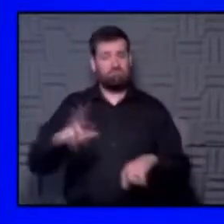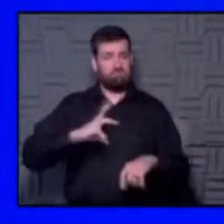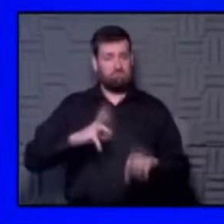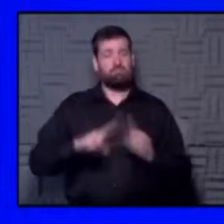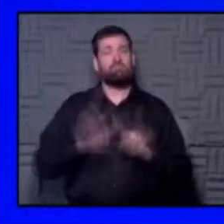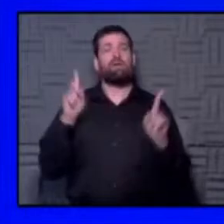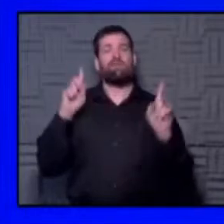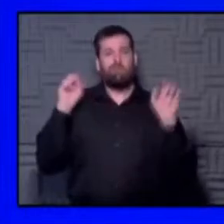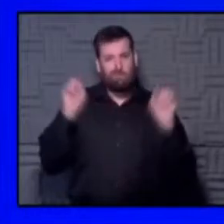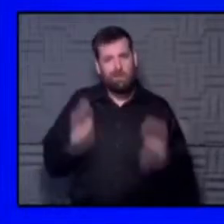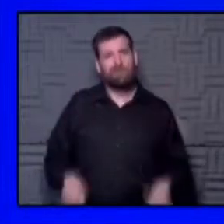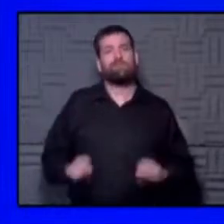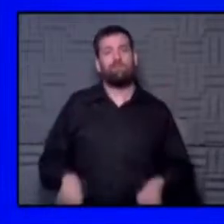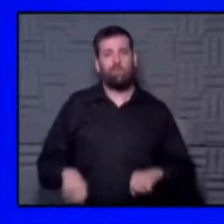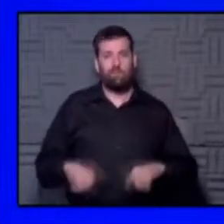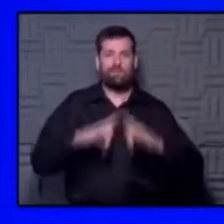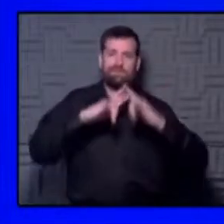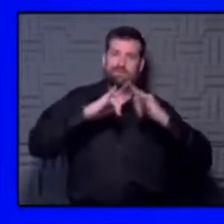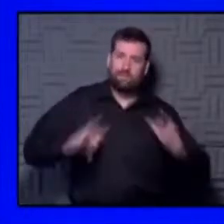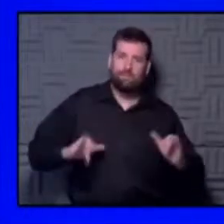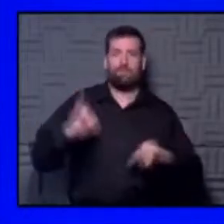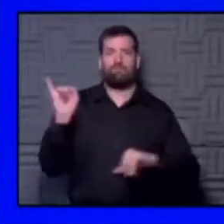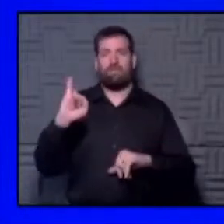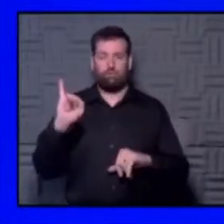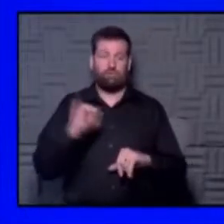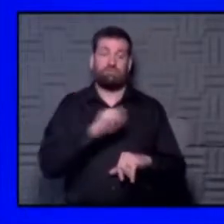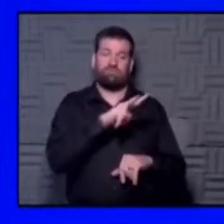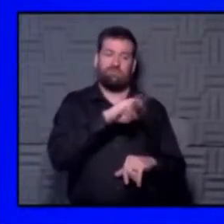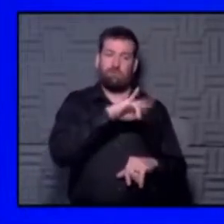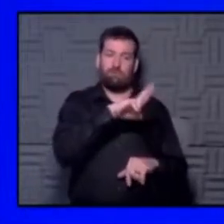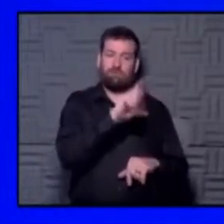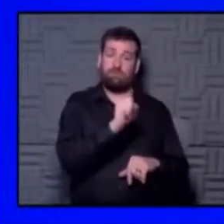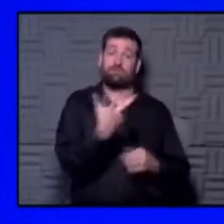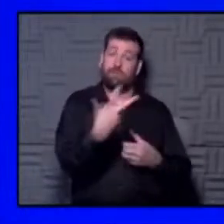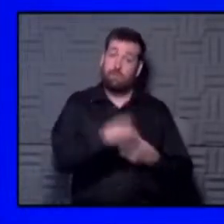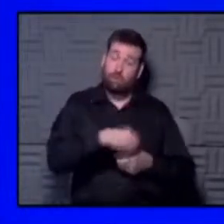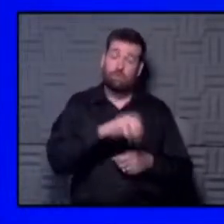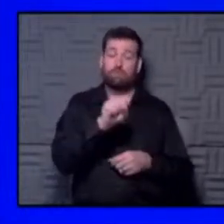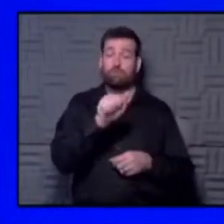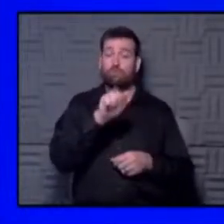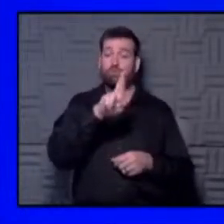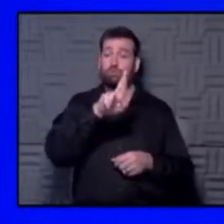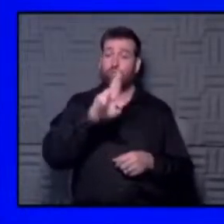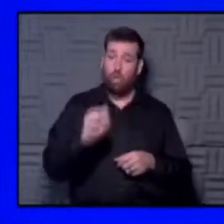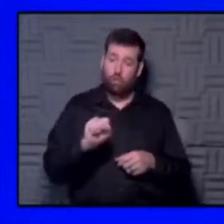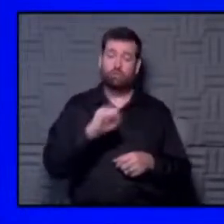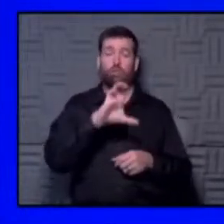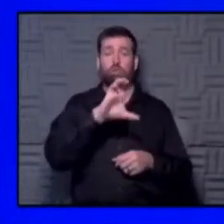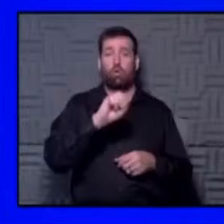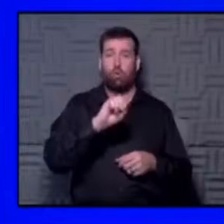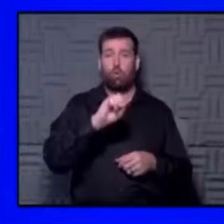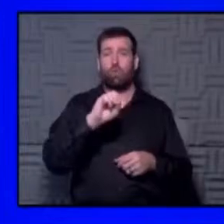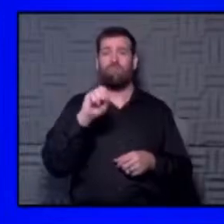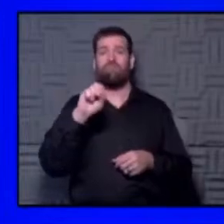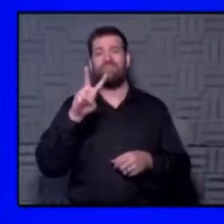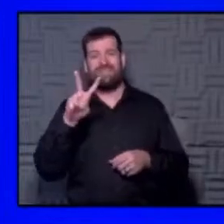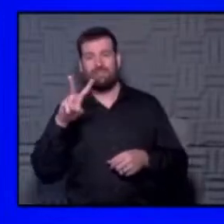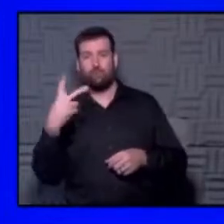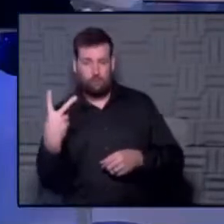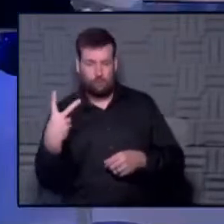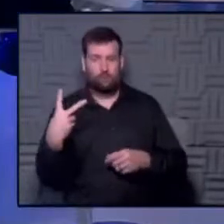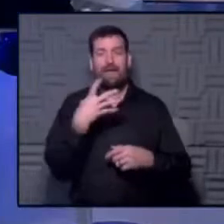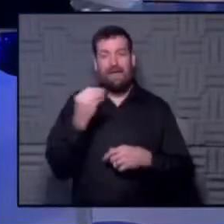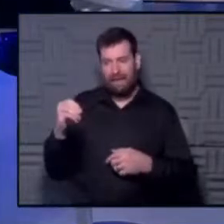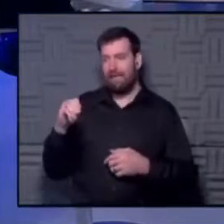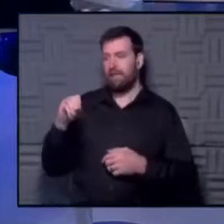to co-infections with more than one virus, including SARS-CoV-2 and influenza infection as well. Yeah,